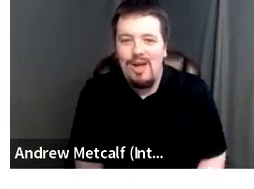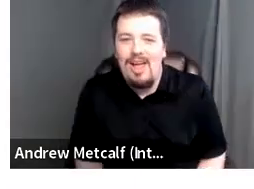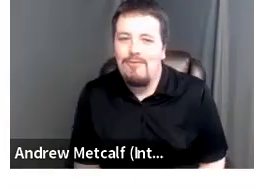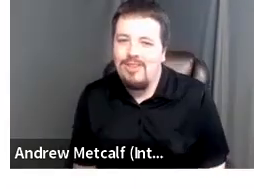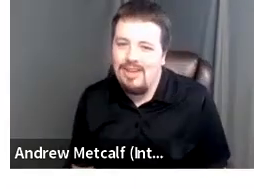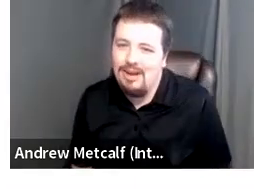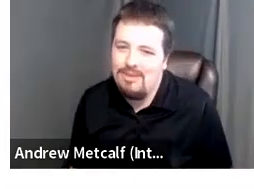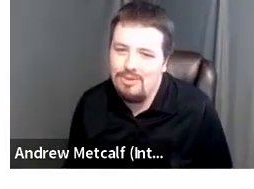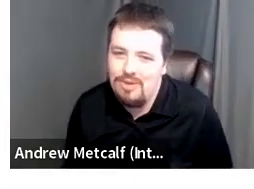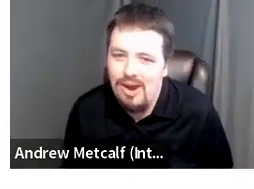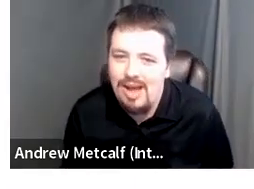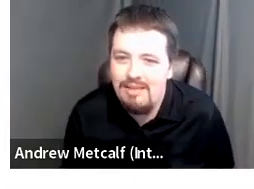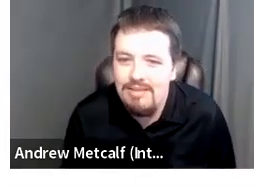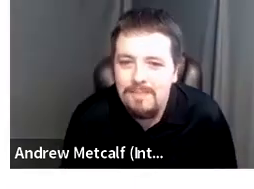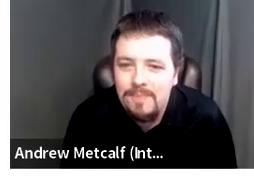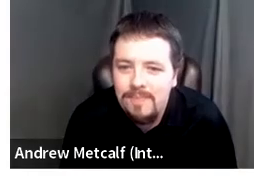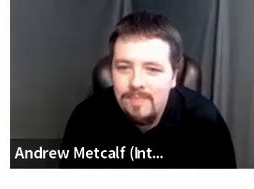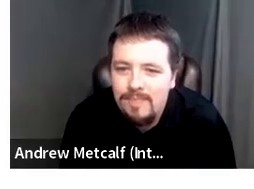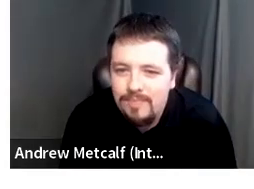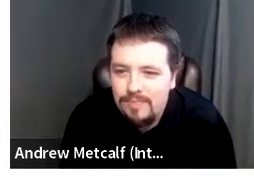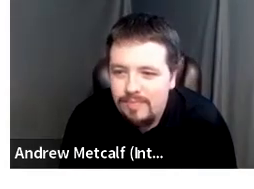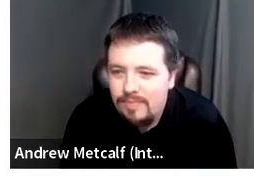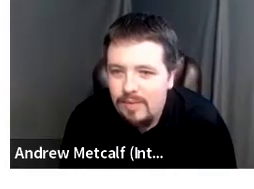so everything comes in through their eyes.